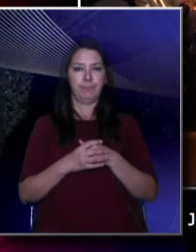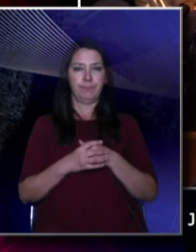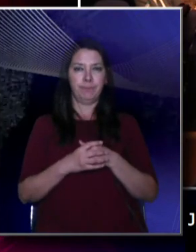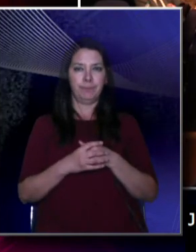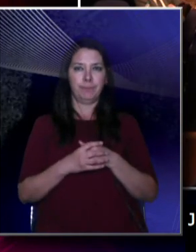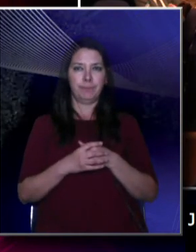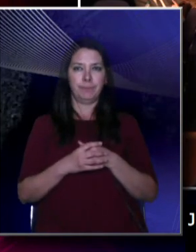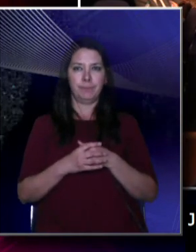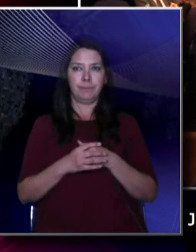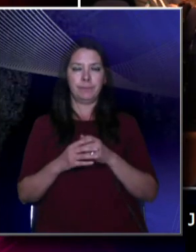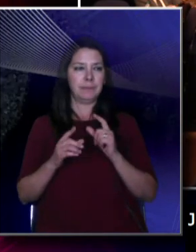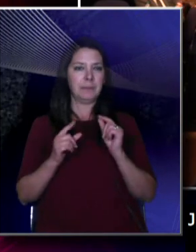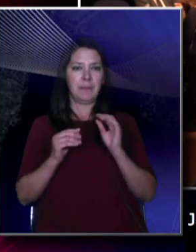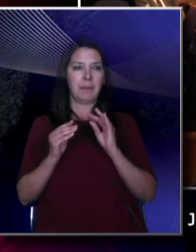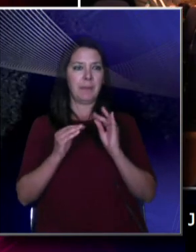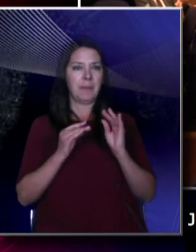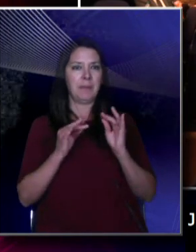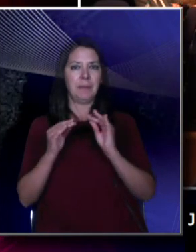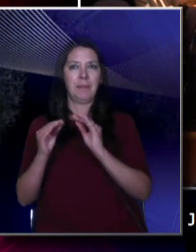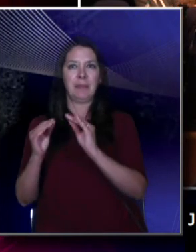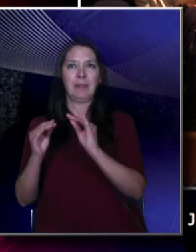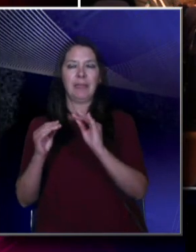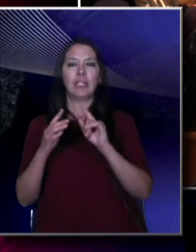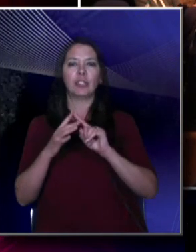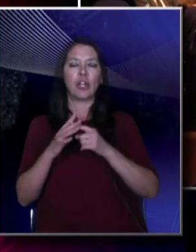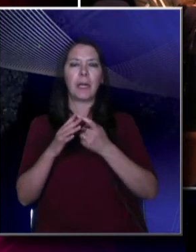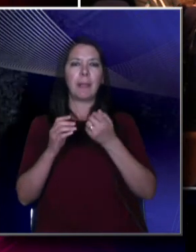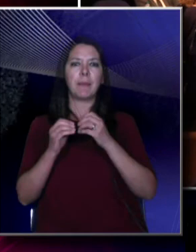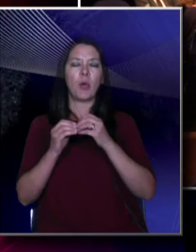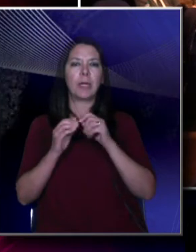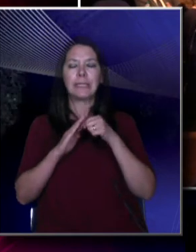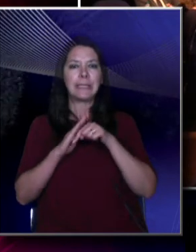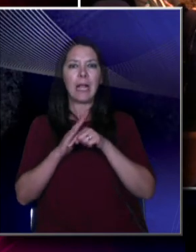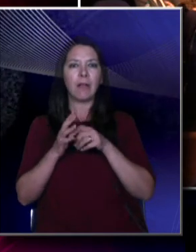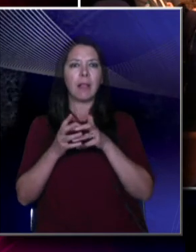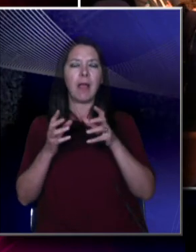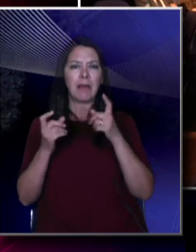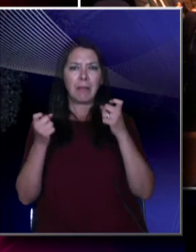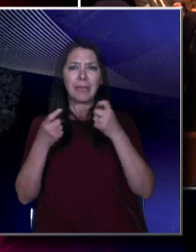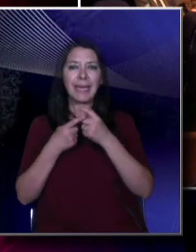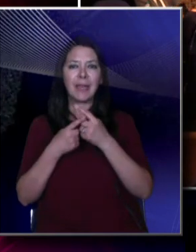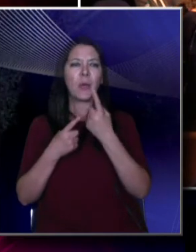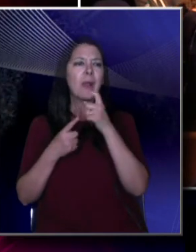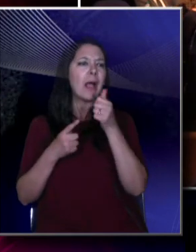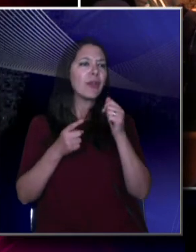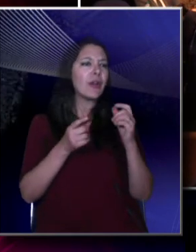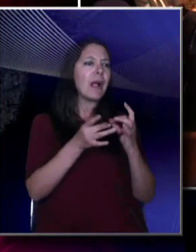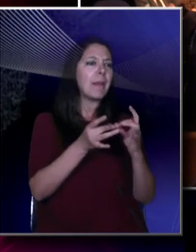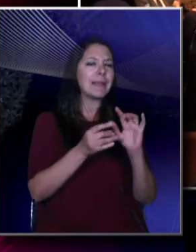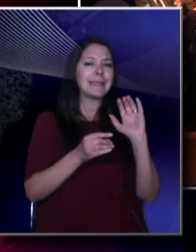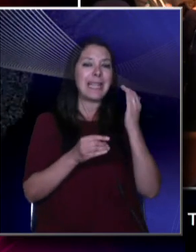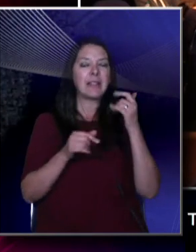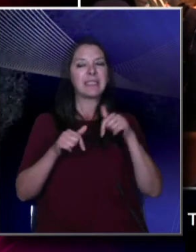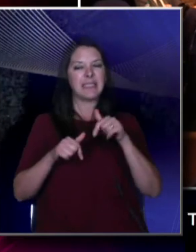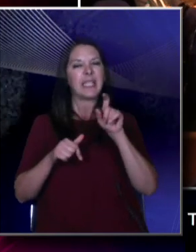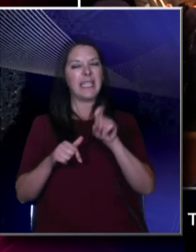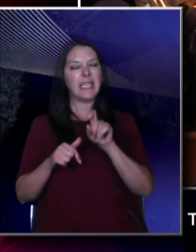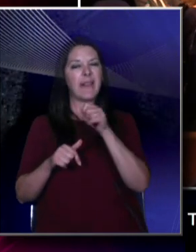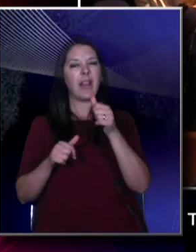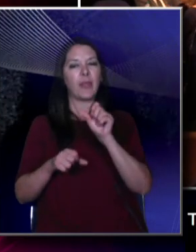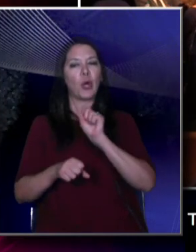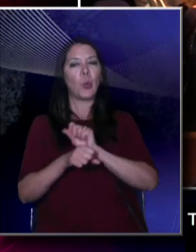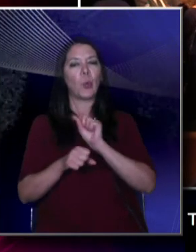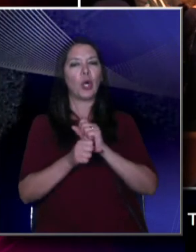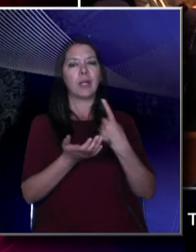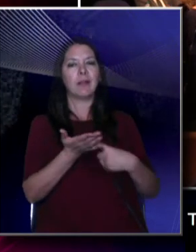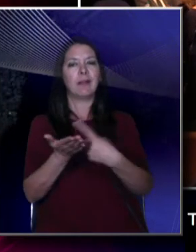It is. This is starting to get very, very detailed and complicated. So there's a comment off to the side here that this sounds like another work session. Yes, it does. I do,